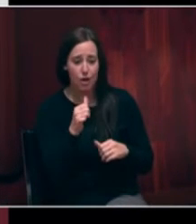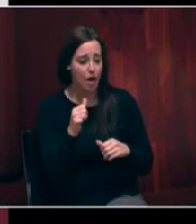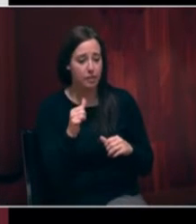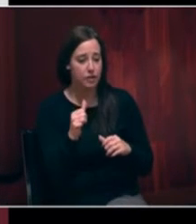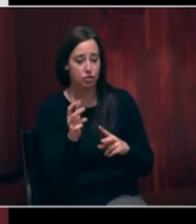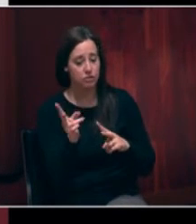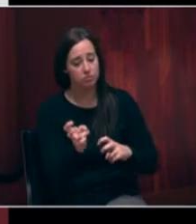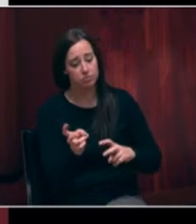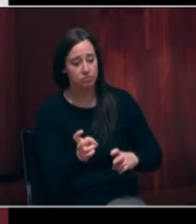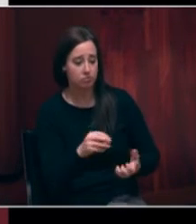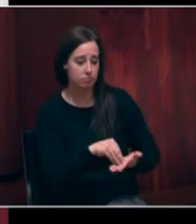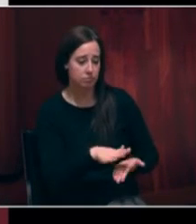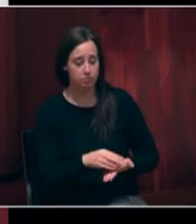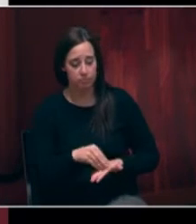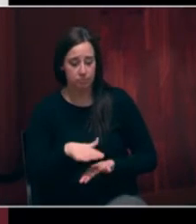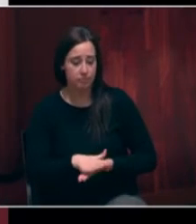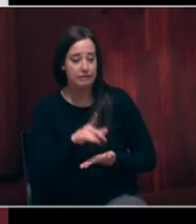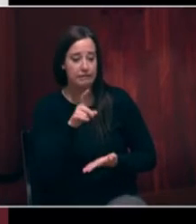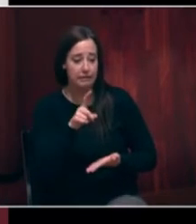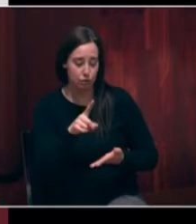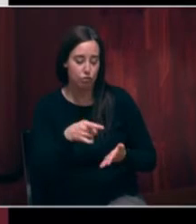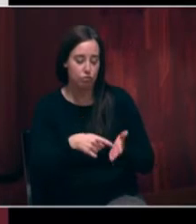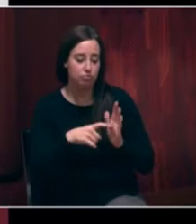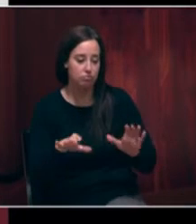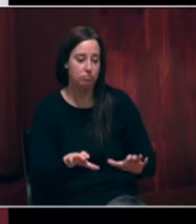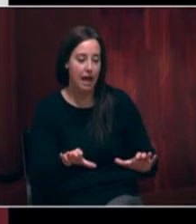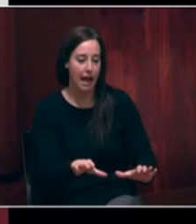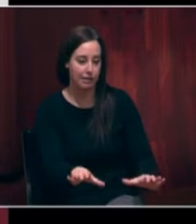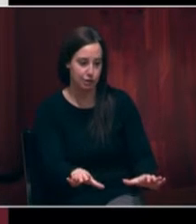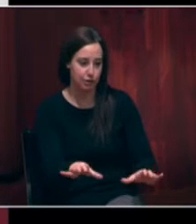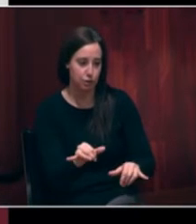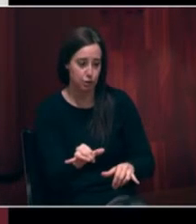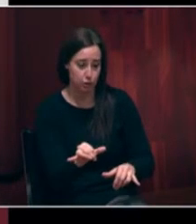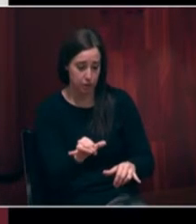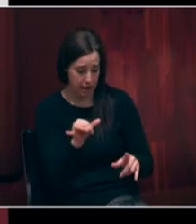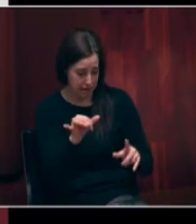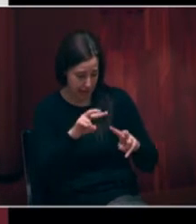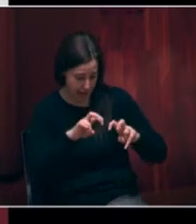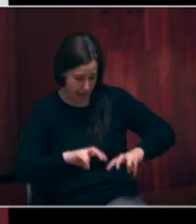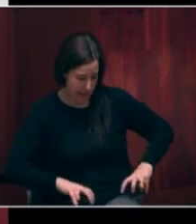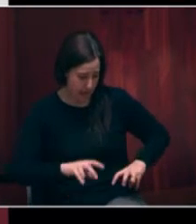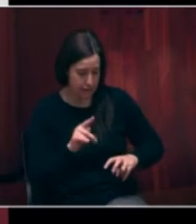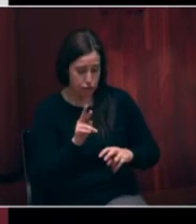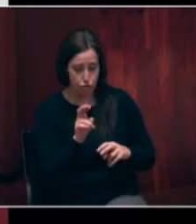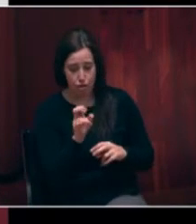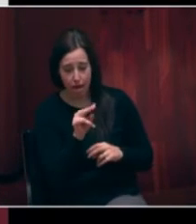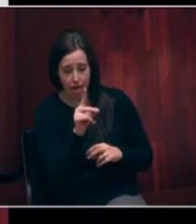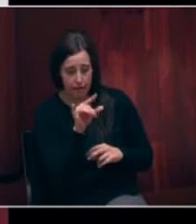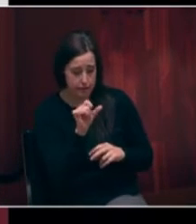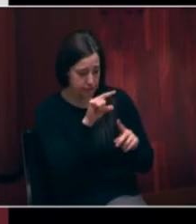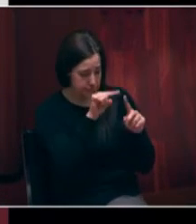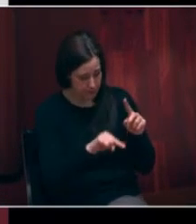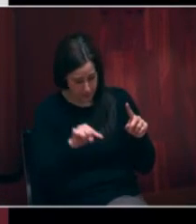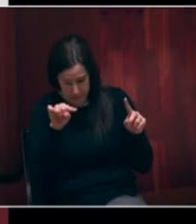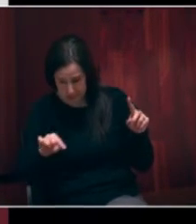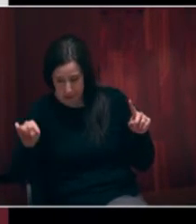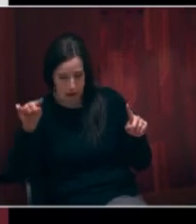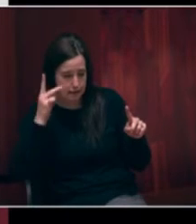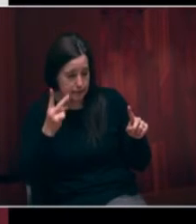needs to take action based off of that. Analyzing incident trends, beefing up policy and procedures, or even training programs